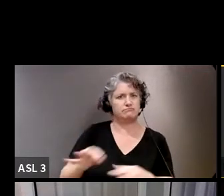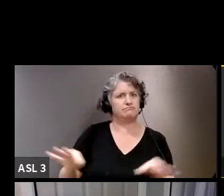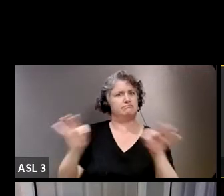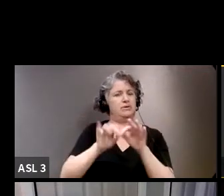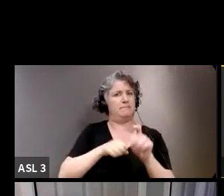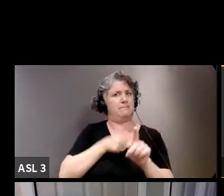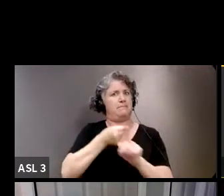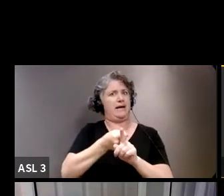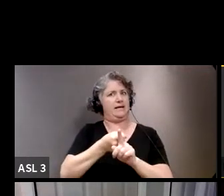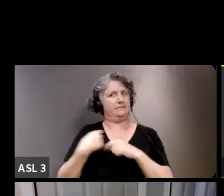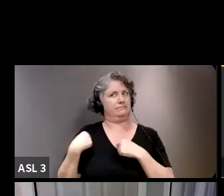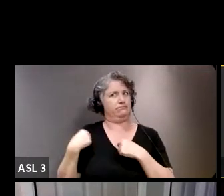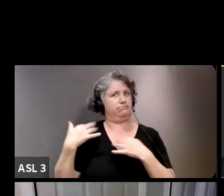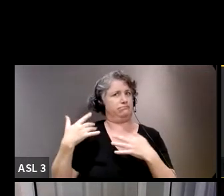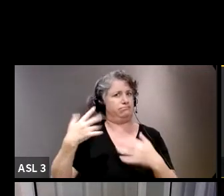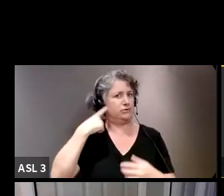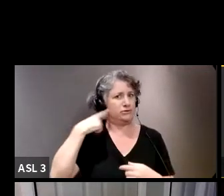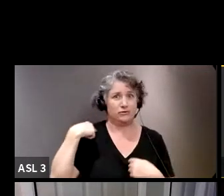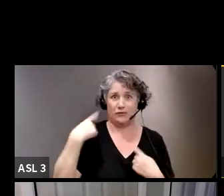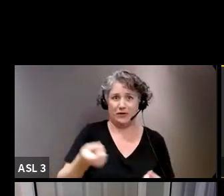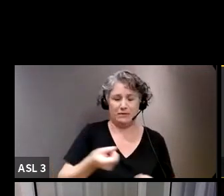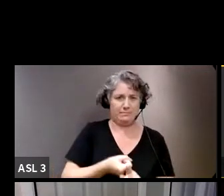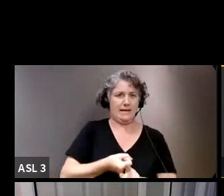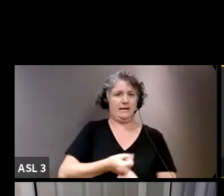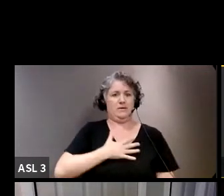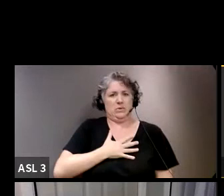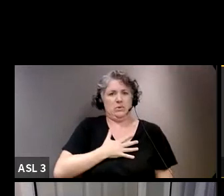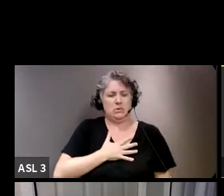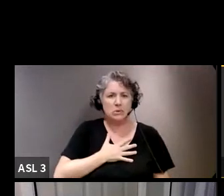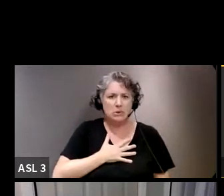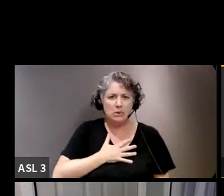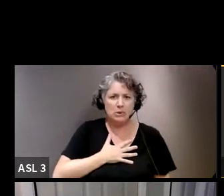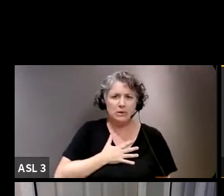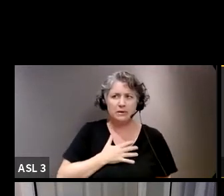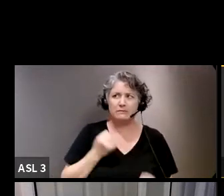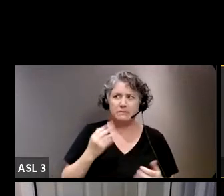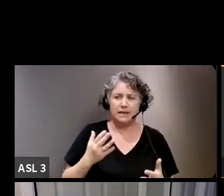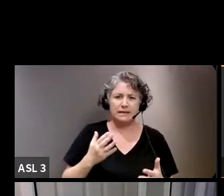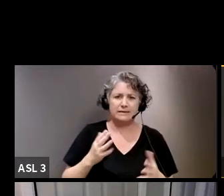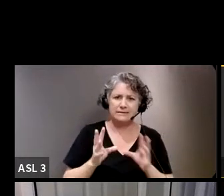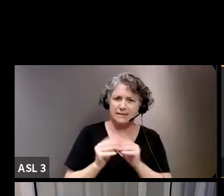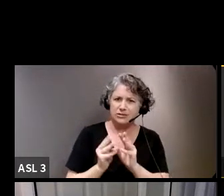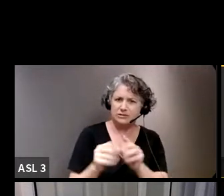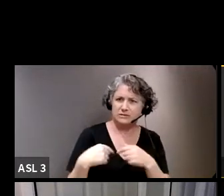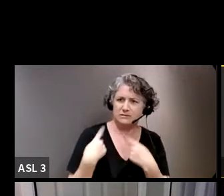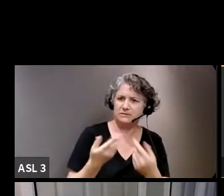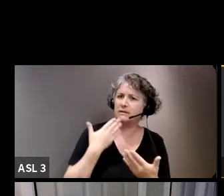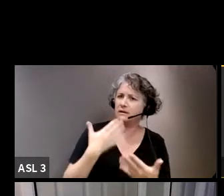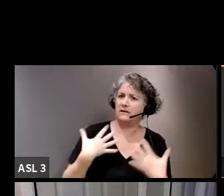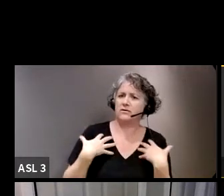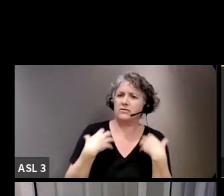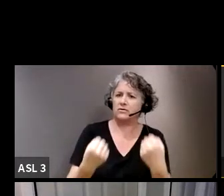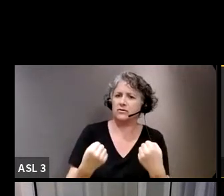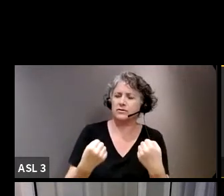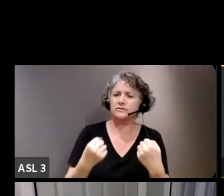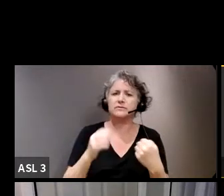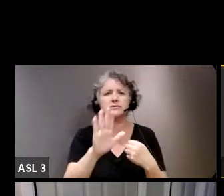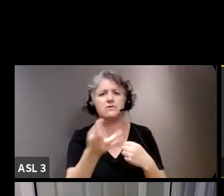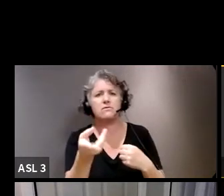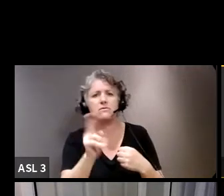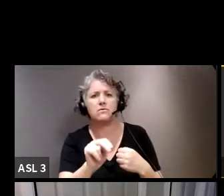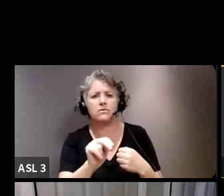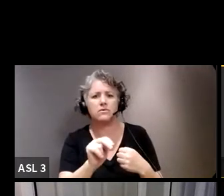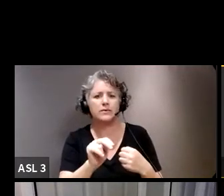impactful one for me that i've heard today and in many different board sessions so thank you aaron for your courage and and your own